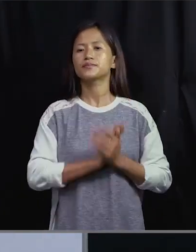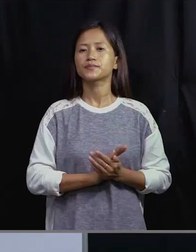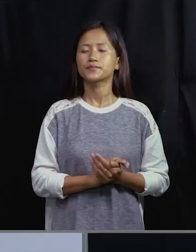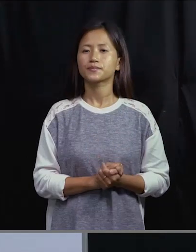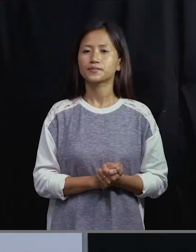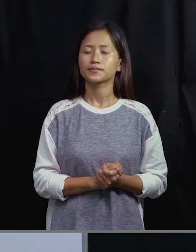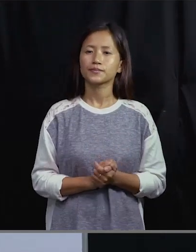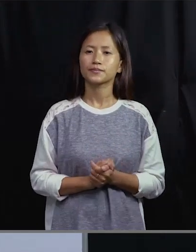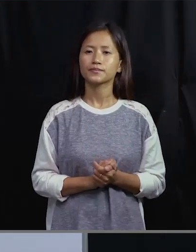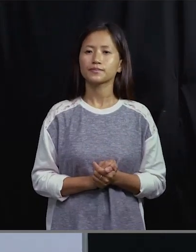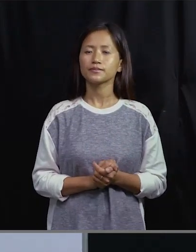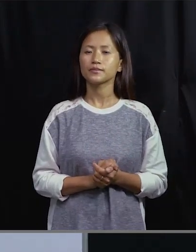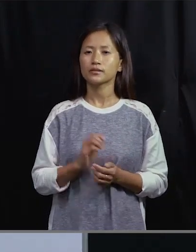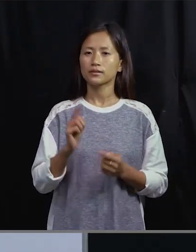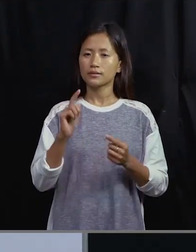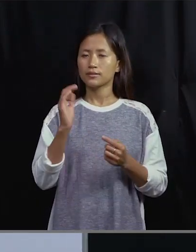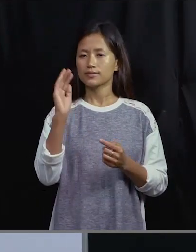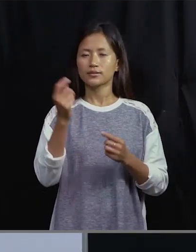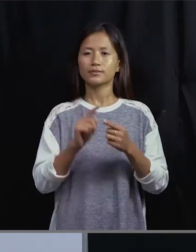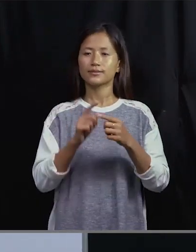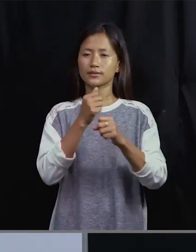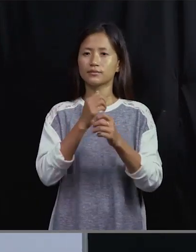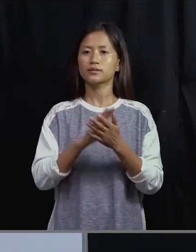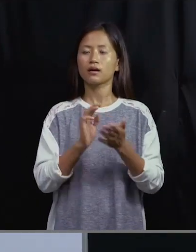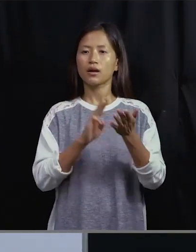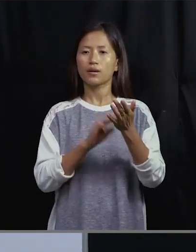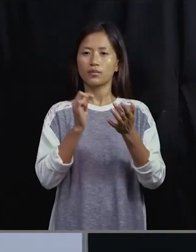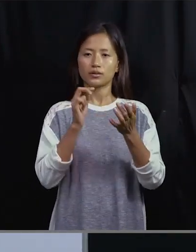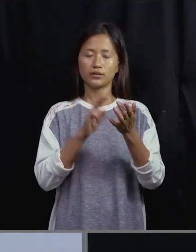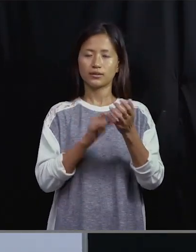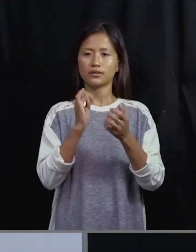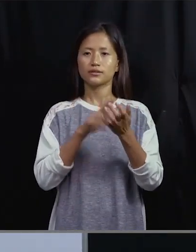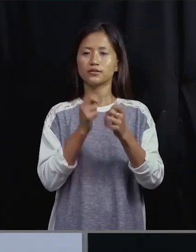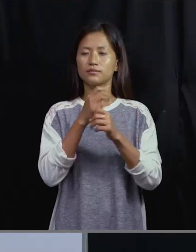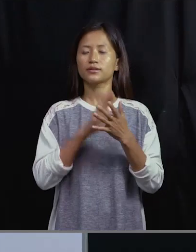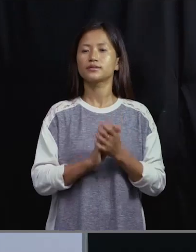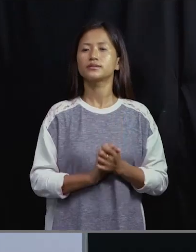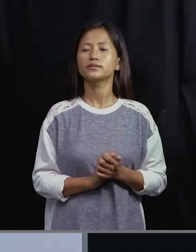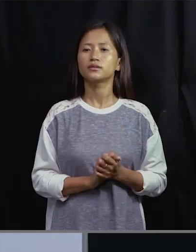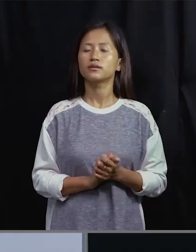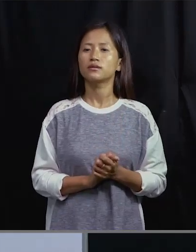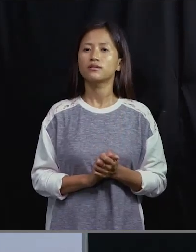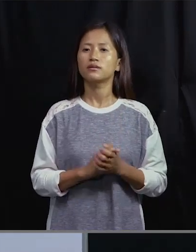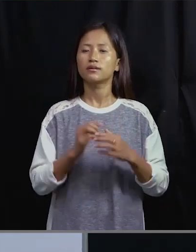out from the earth. That means what? Some examples: mining. Mining is also one extractive industry. Why? Because